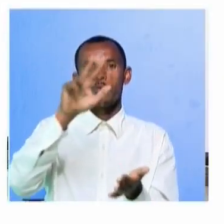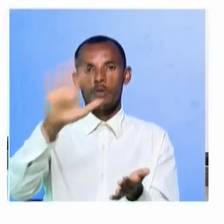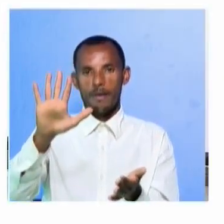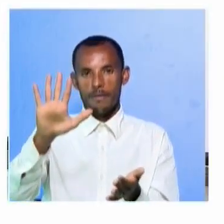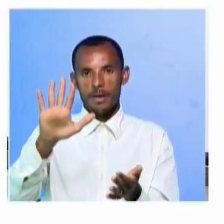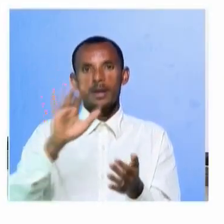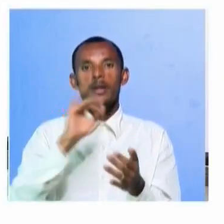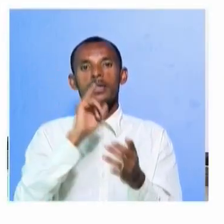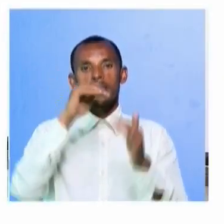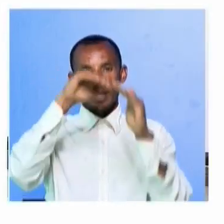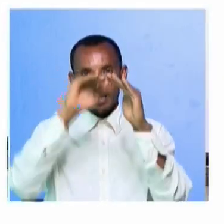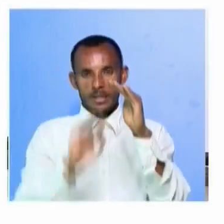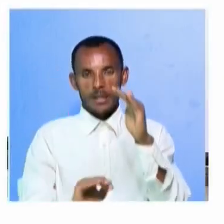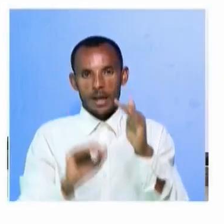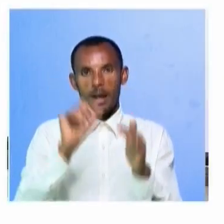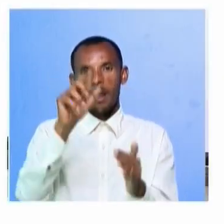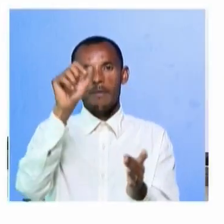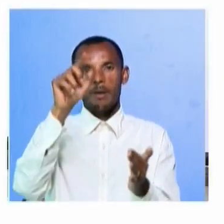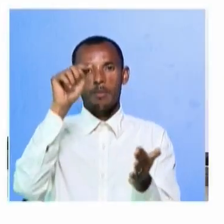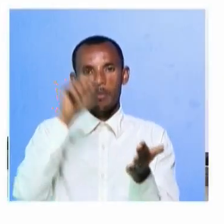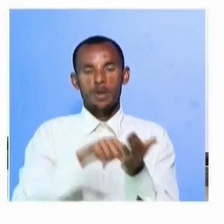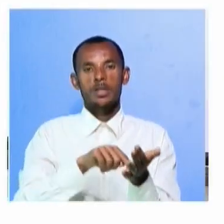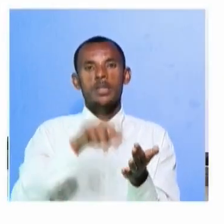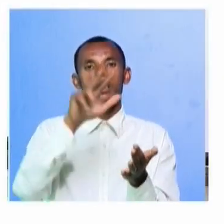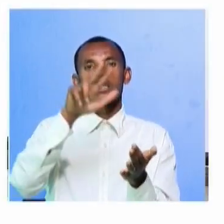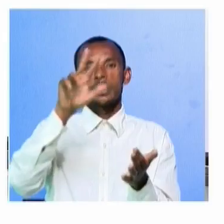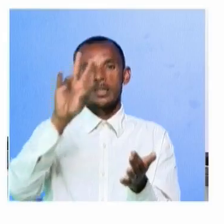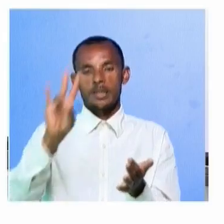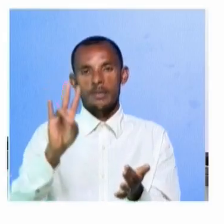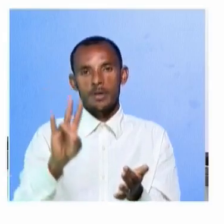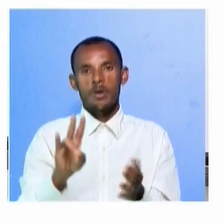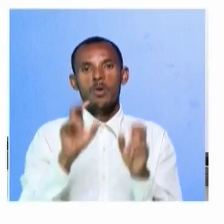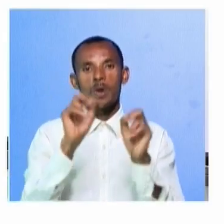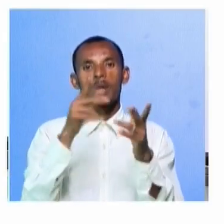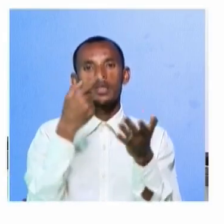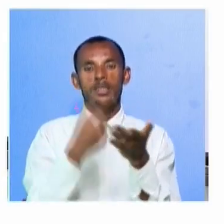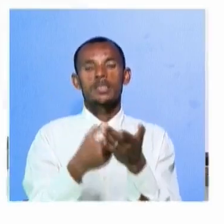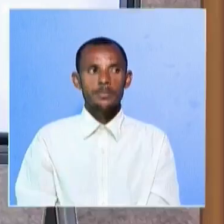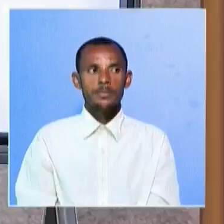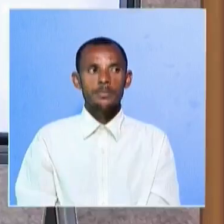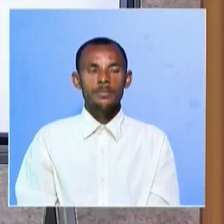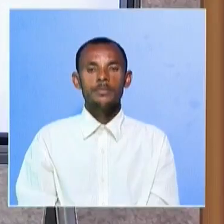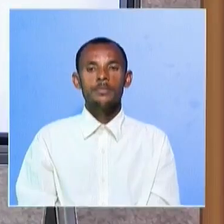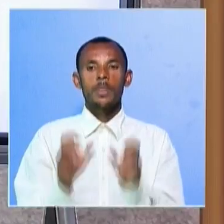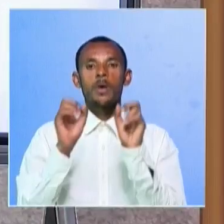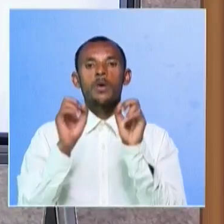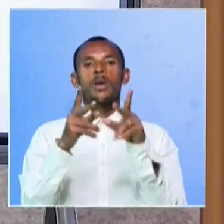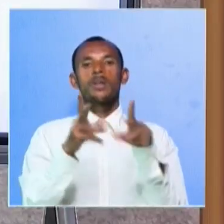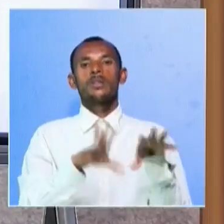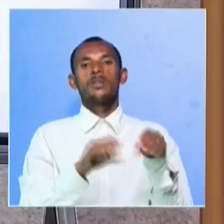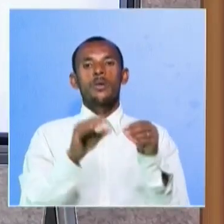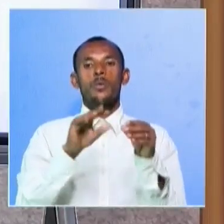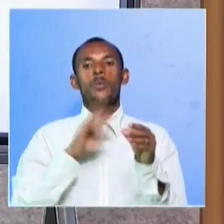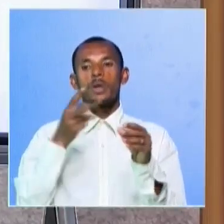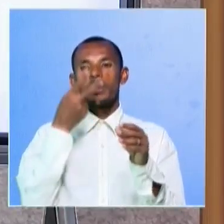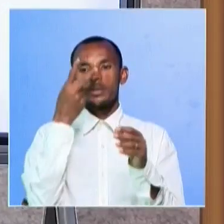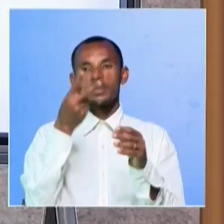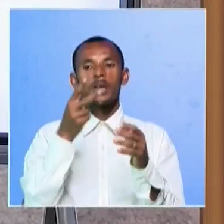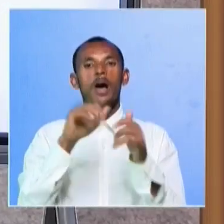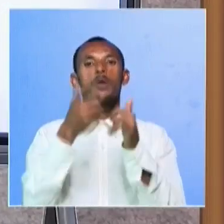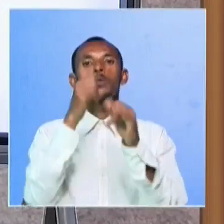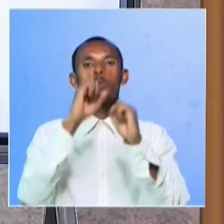9.25 is less than 11.37. Okay, this is comparison. Okay, students, we have seen how